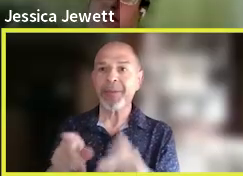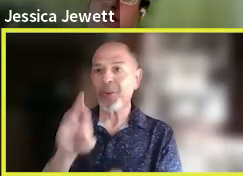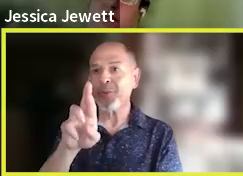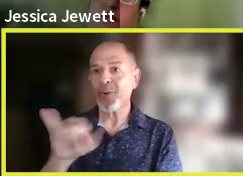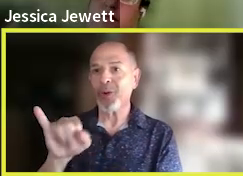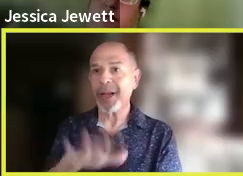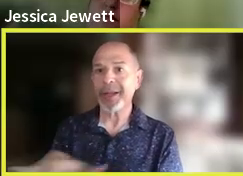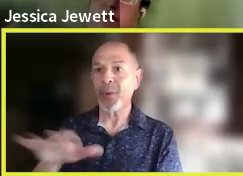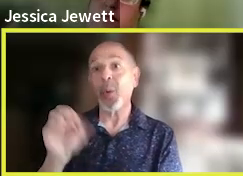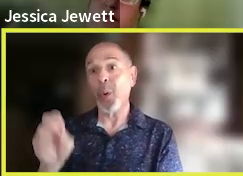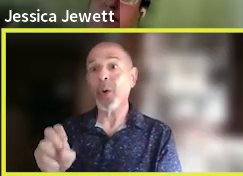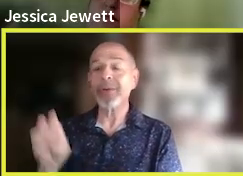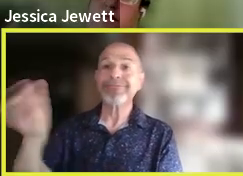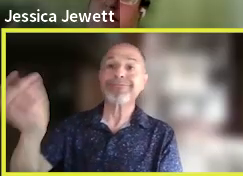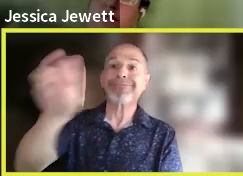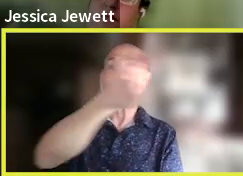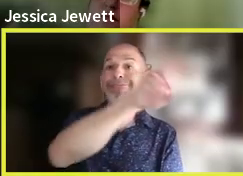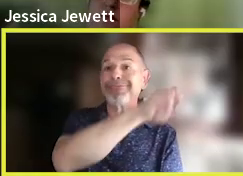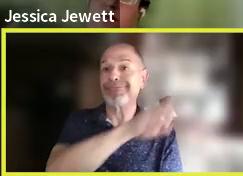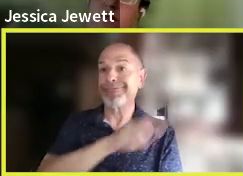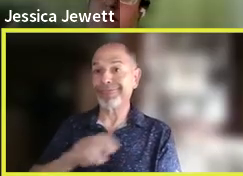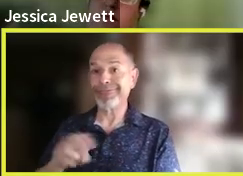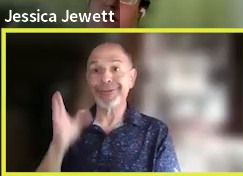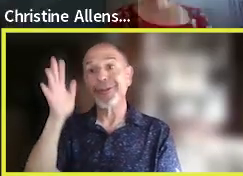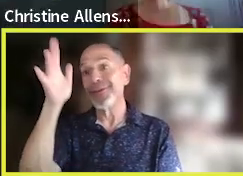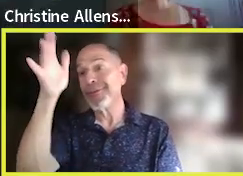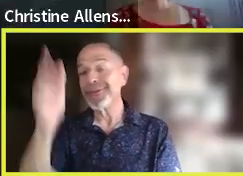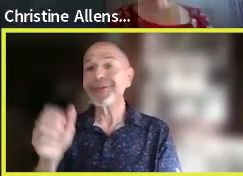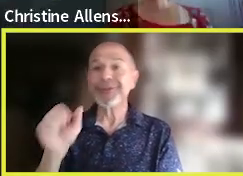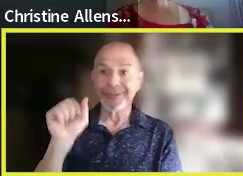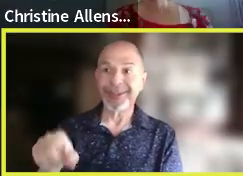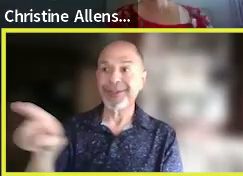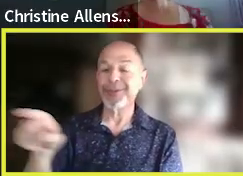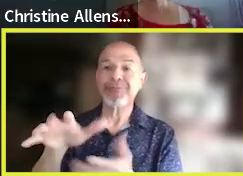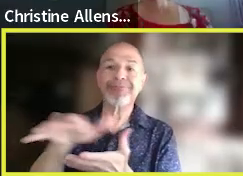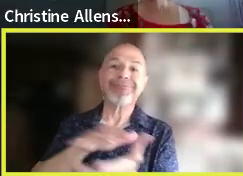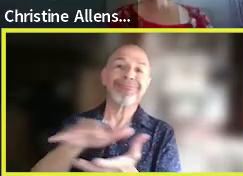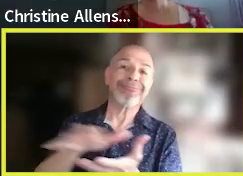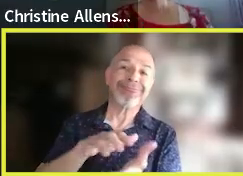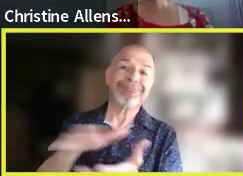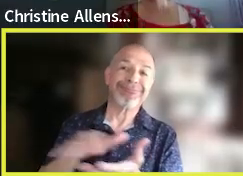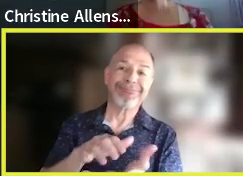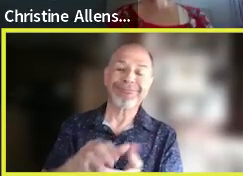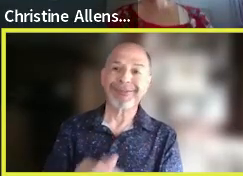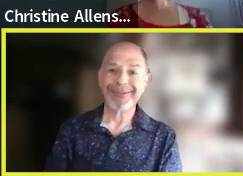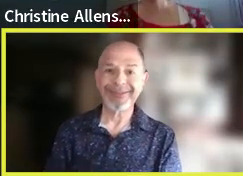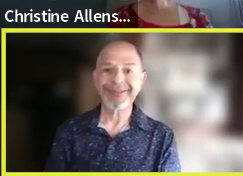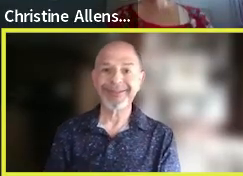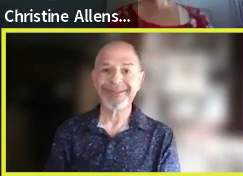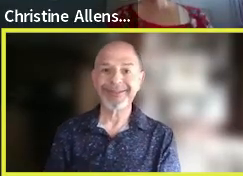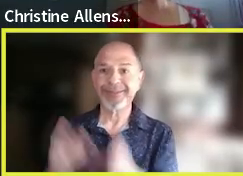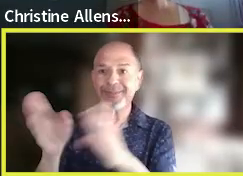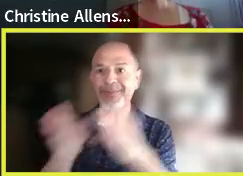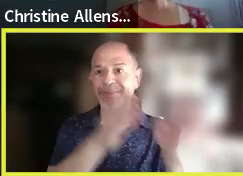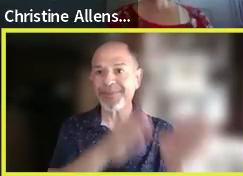maybe even on your future tour or whatever, just, like, laughing their butts off. Yeah, Jeff, you